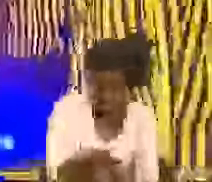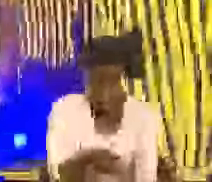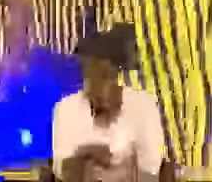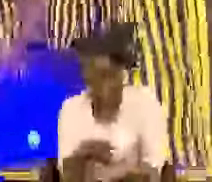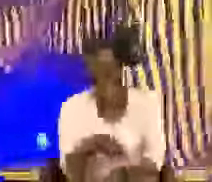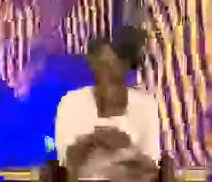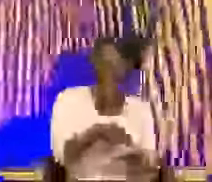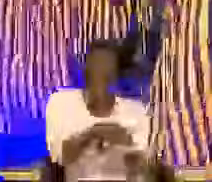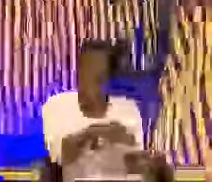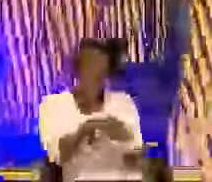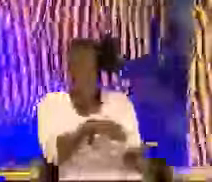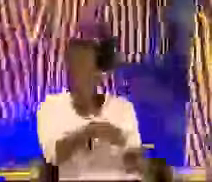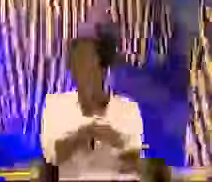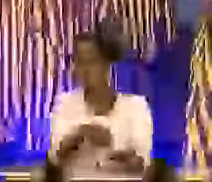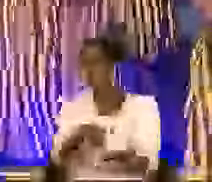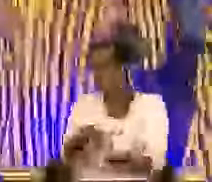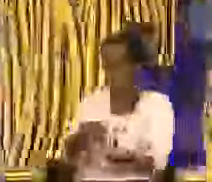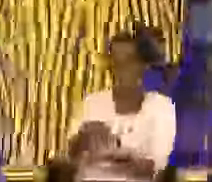a